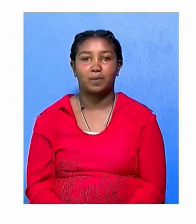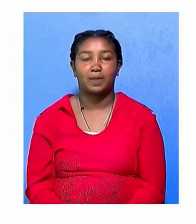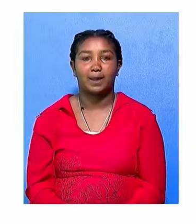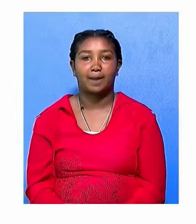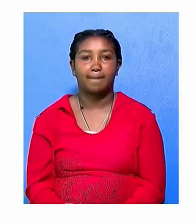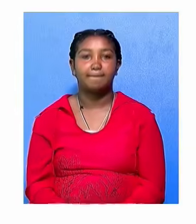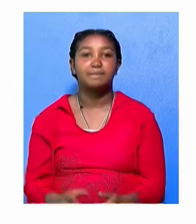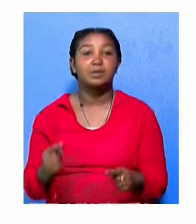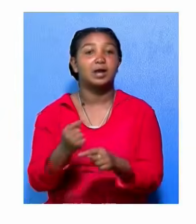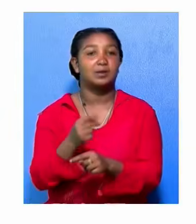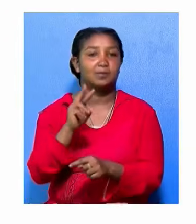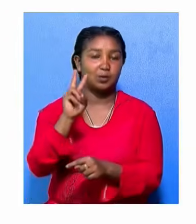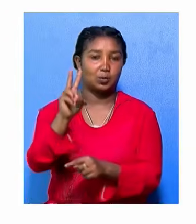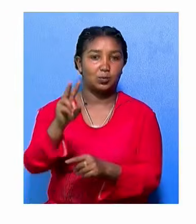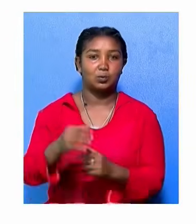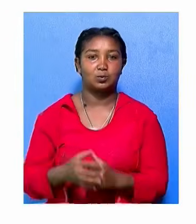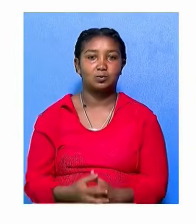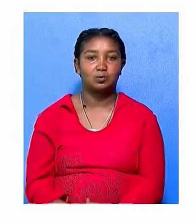Activity 2.